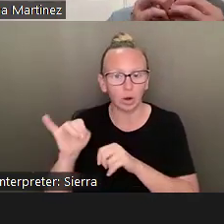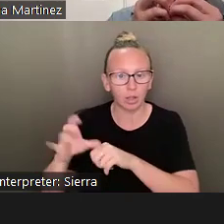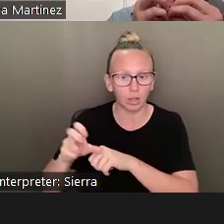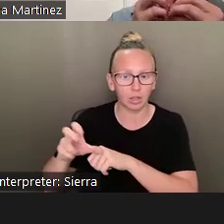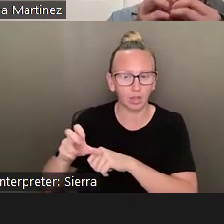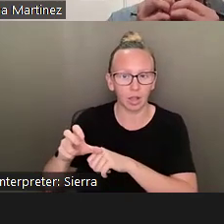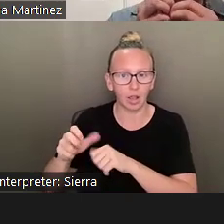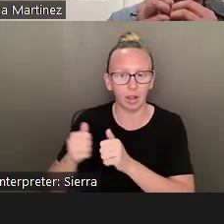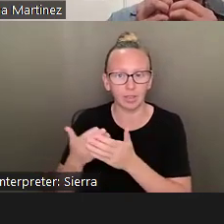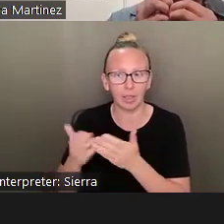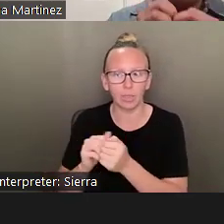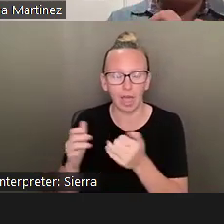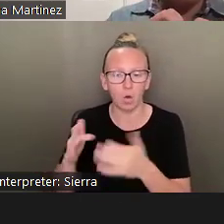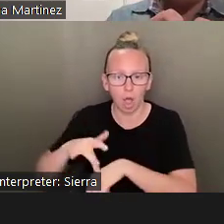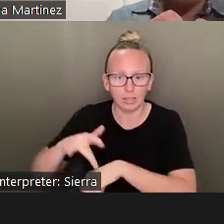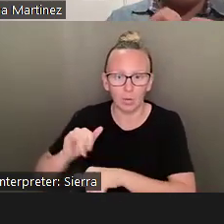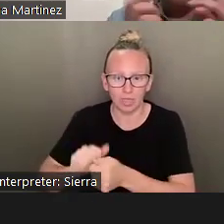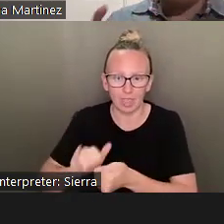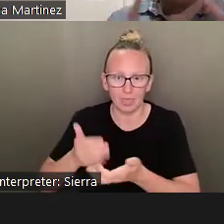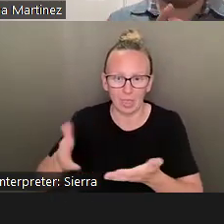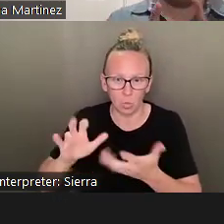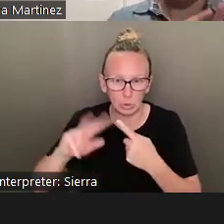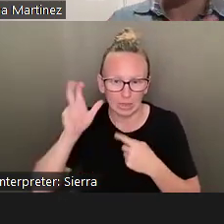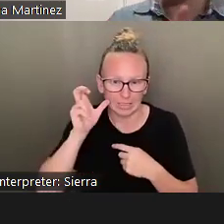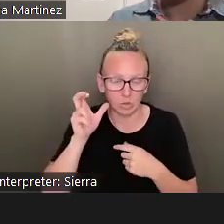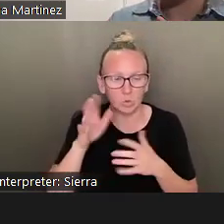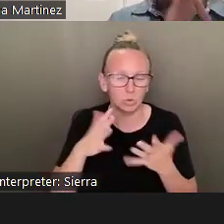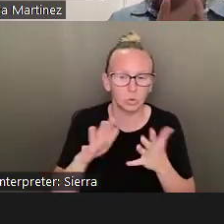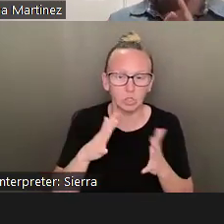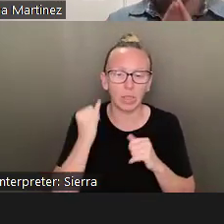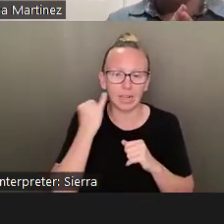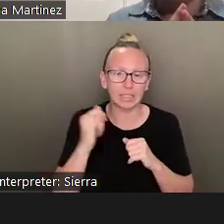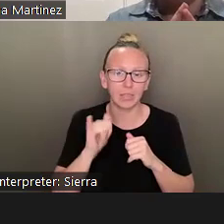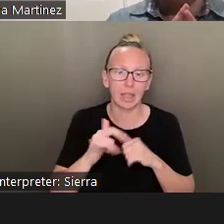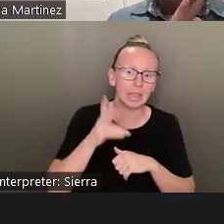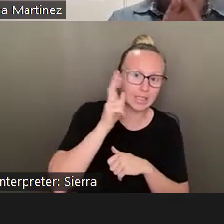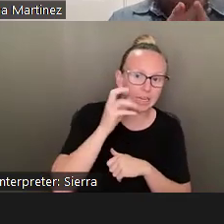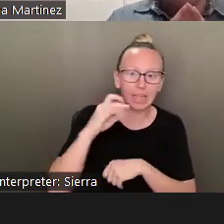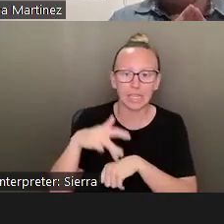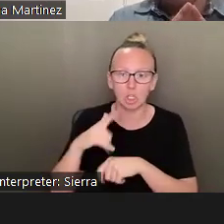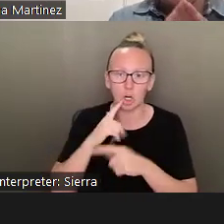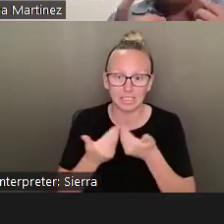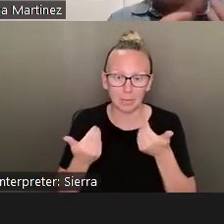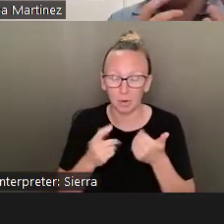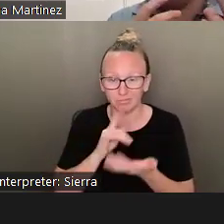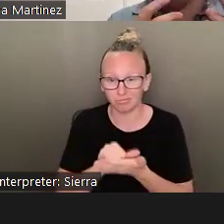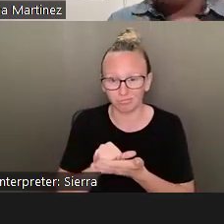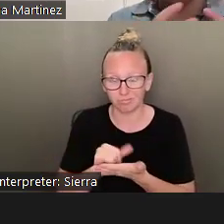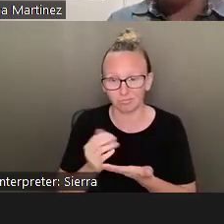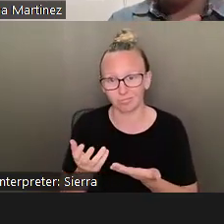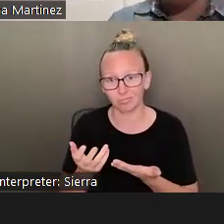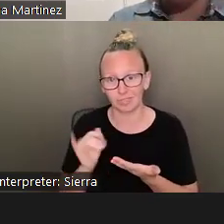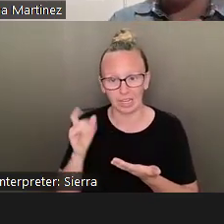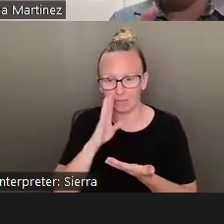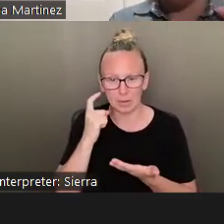contact with the thing you want to listen to. So the idea that like listening and touching are separate activities, first of all, like hasn't made